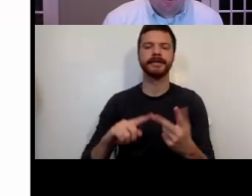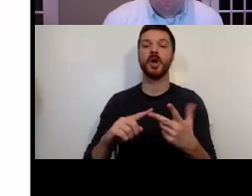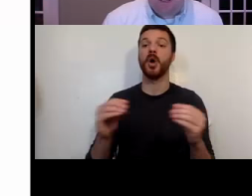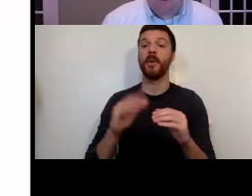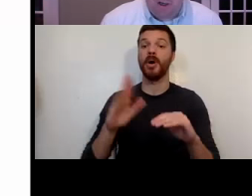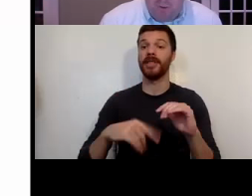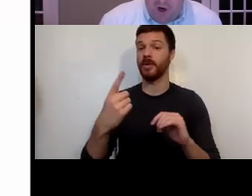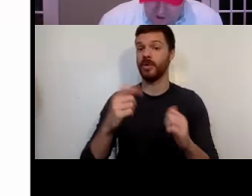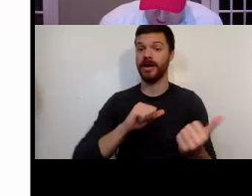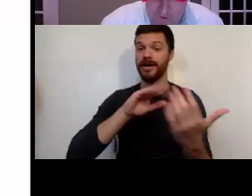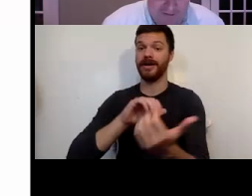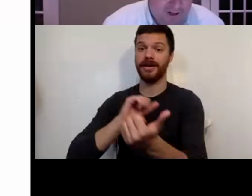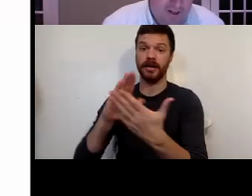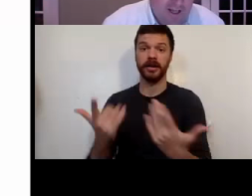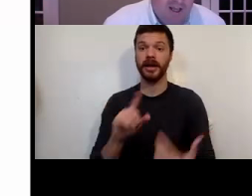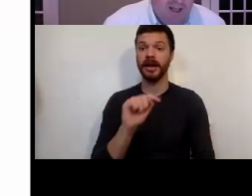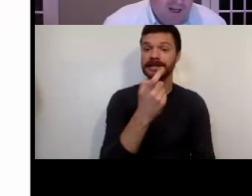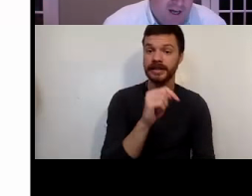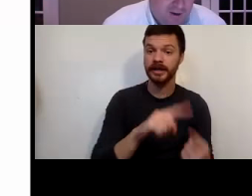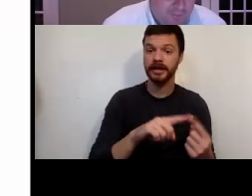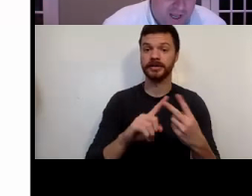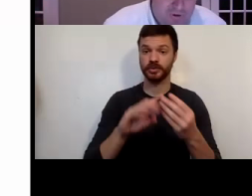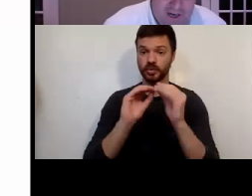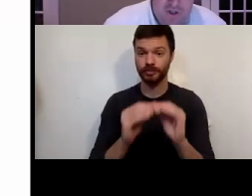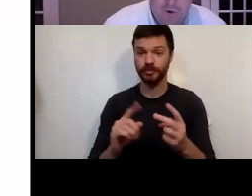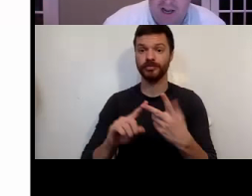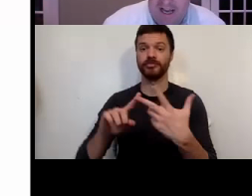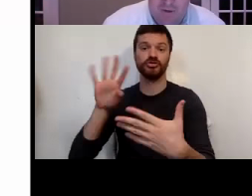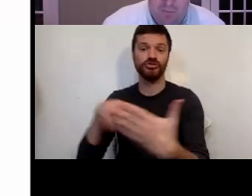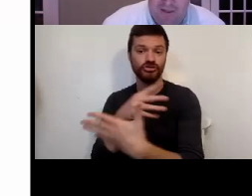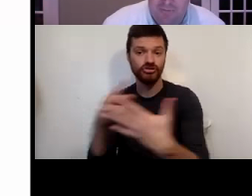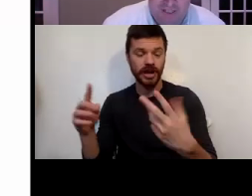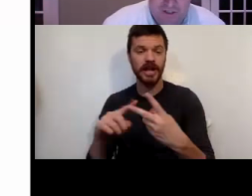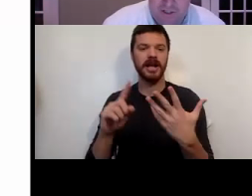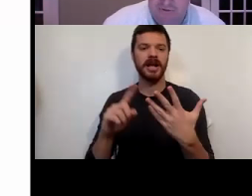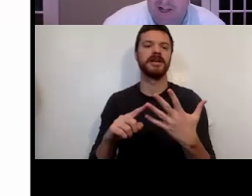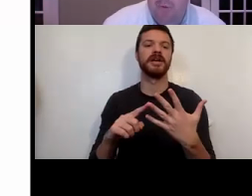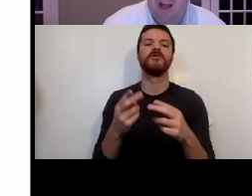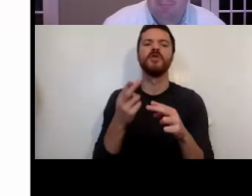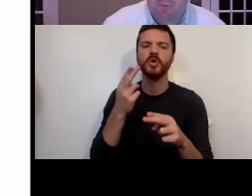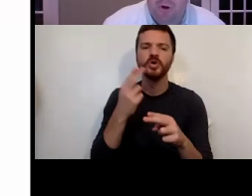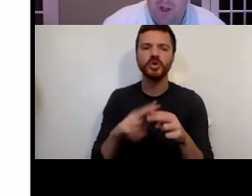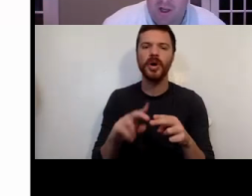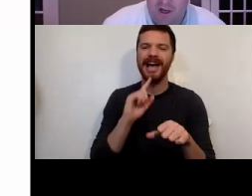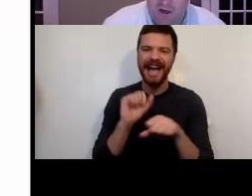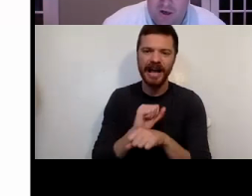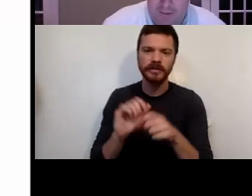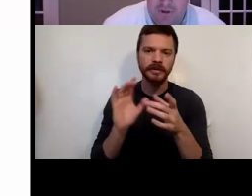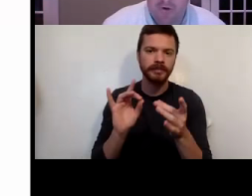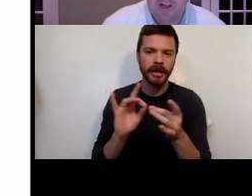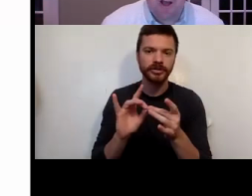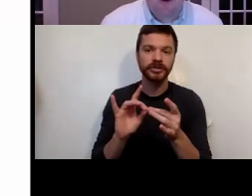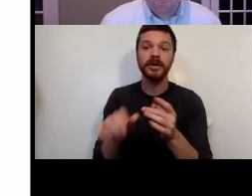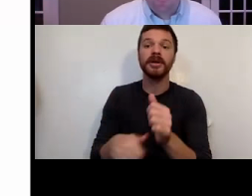both textually, numerically, graphically, and providing short actionable messages followed by optimal or